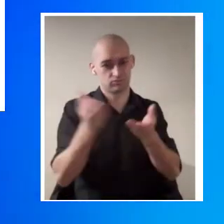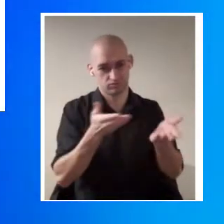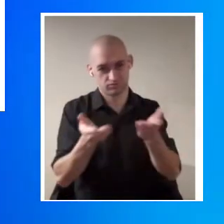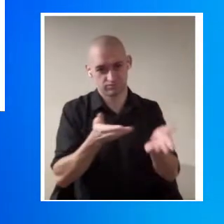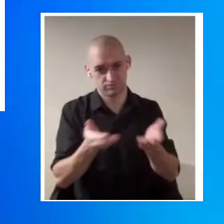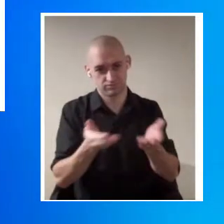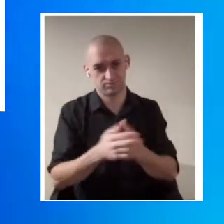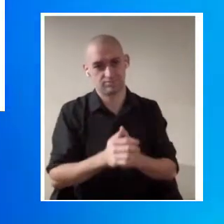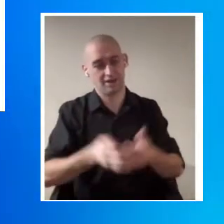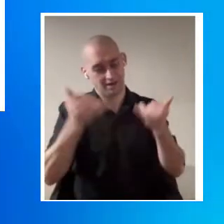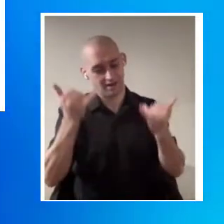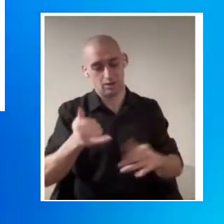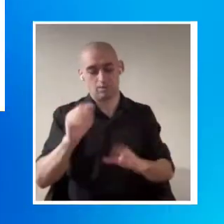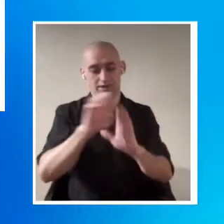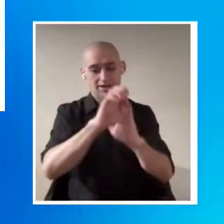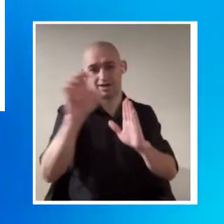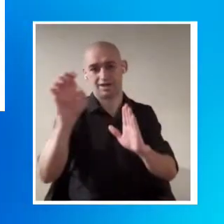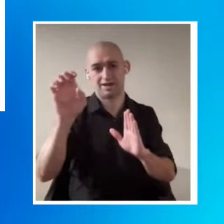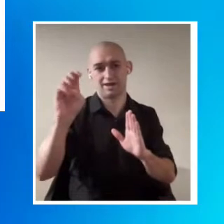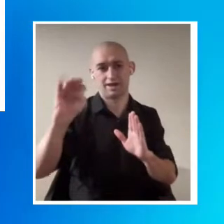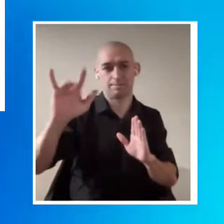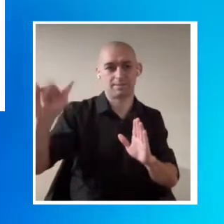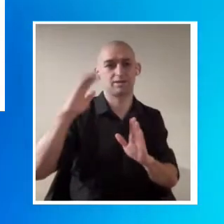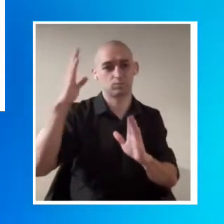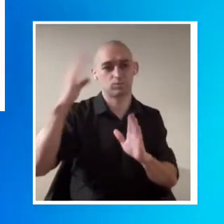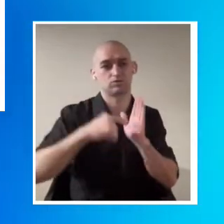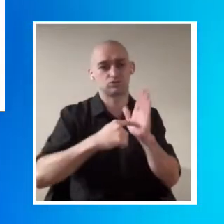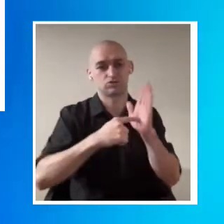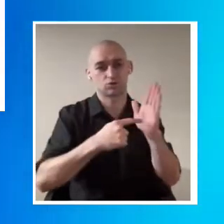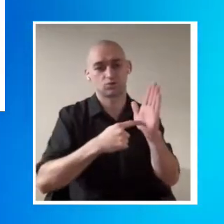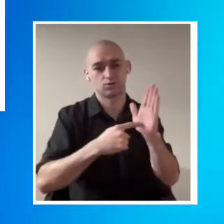with specific examples of projects and programs.